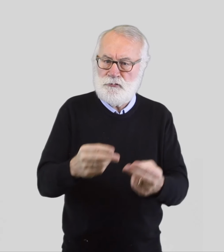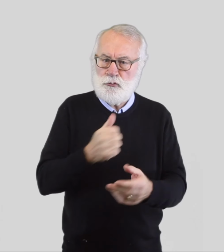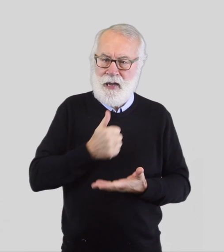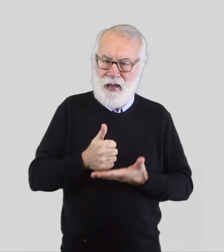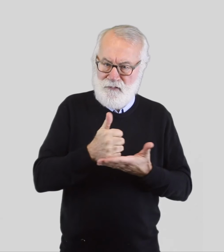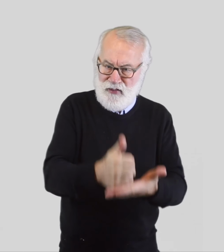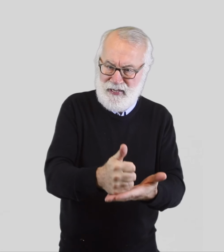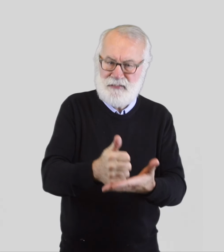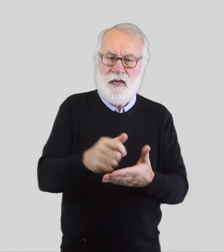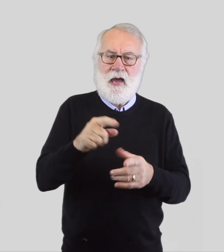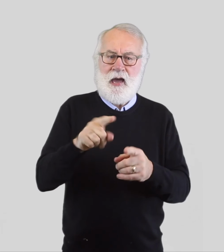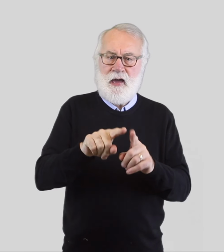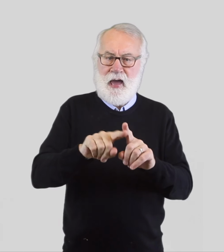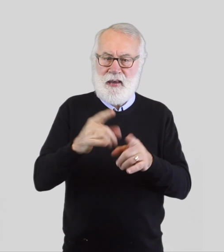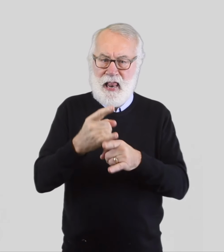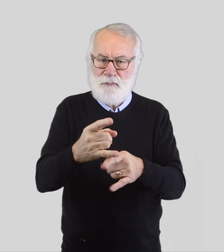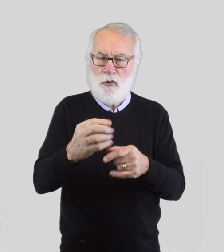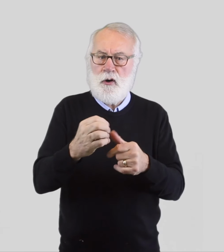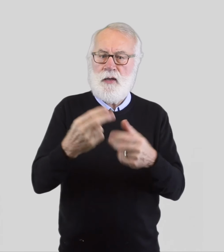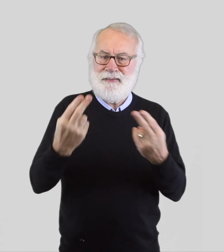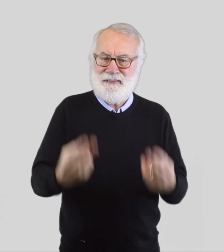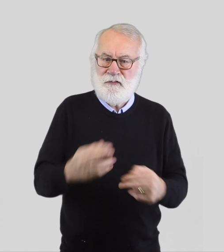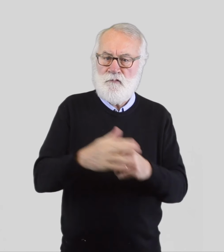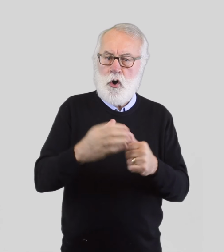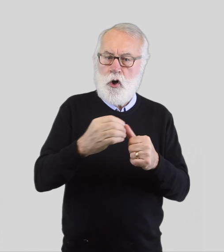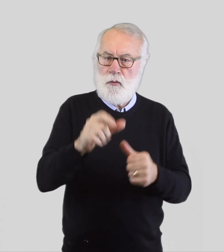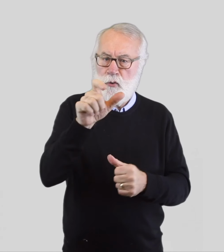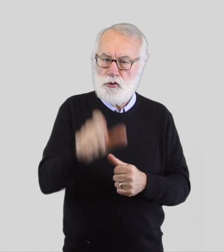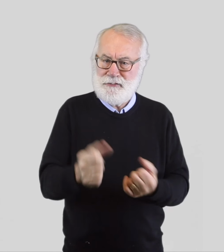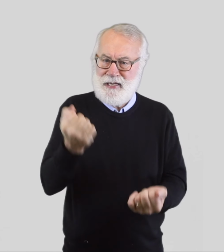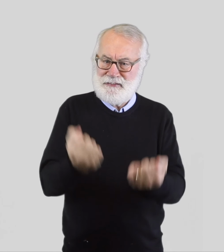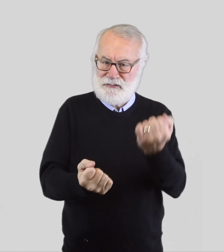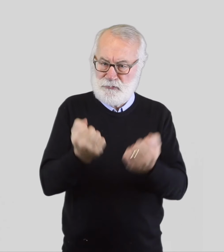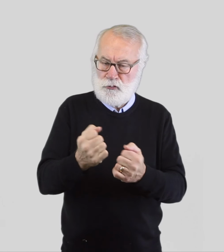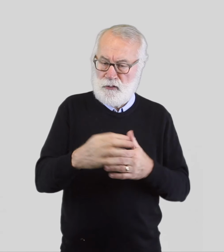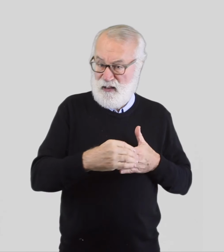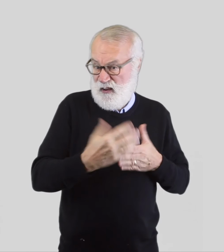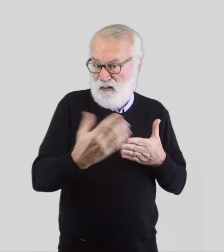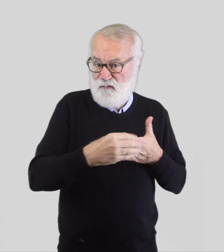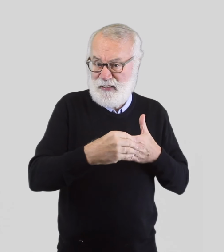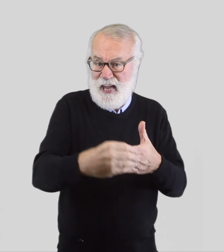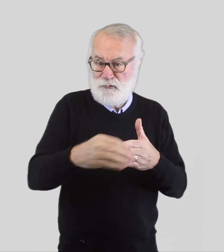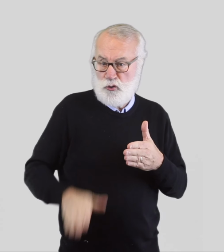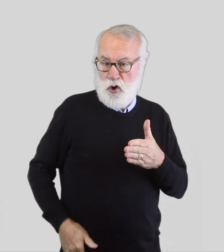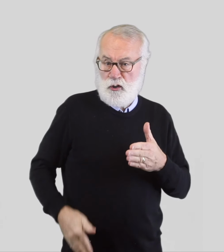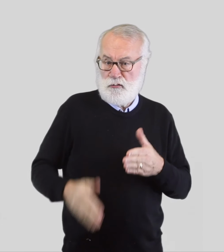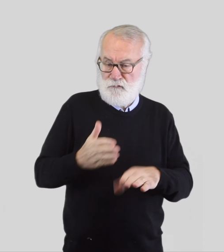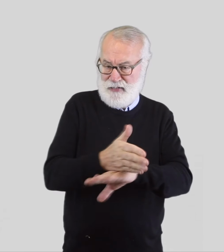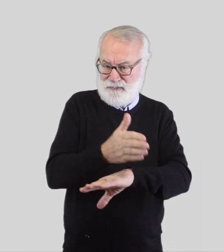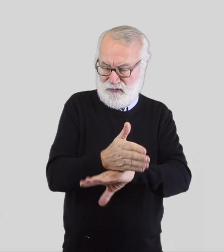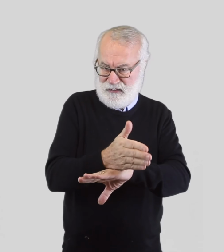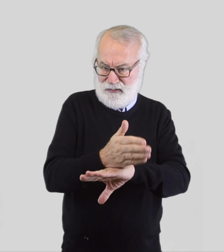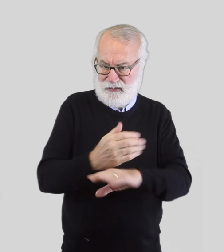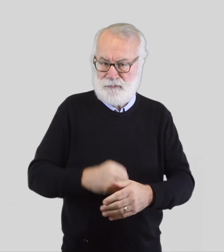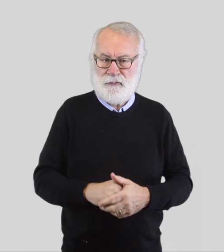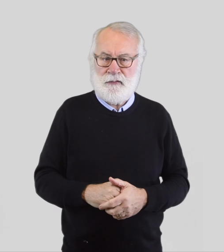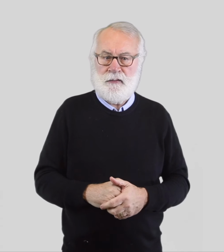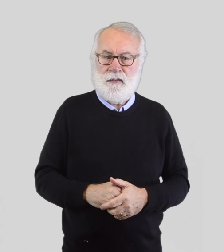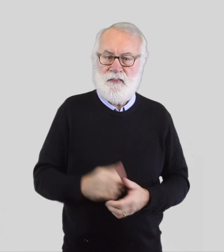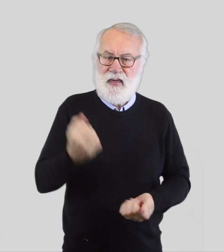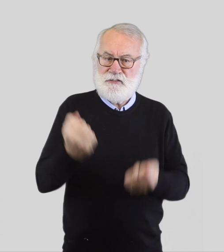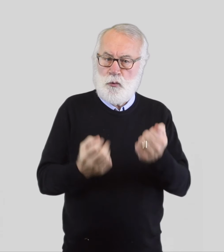The assessor will always take into account whether the person needs to use aids or appliances and whether help is needed from another